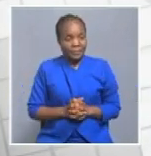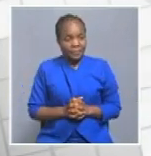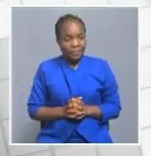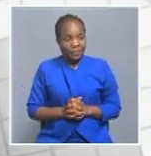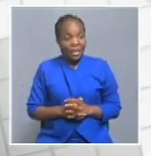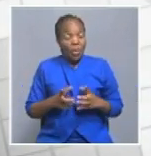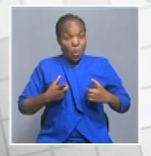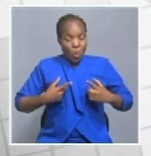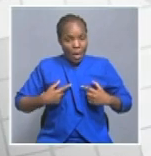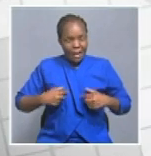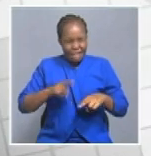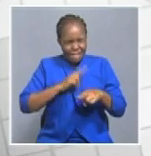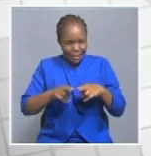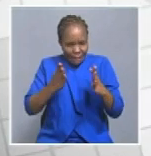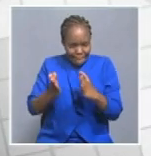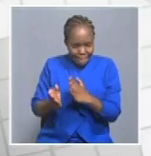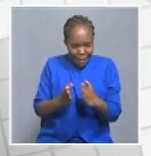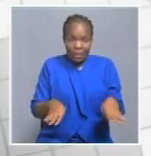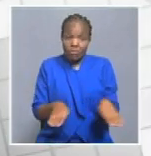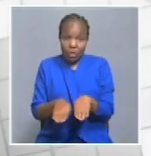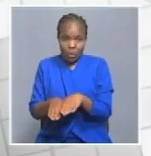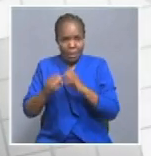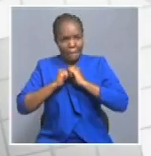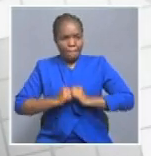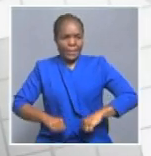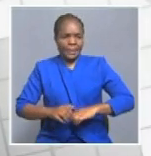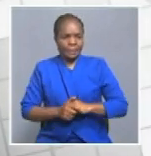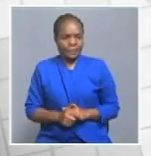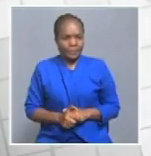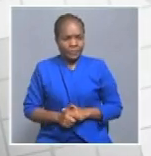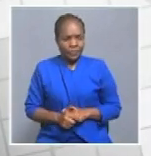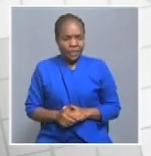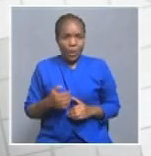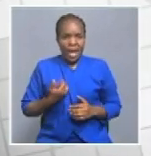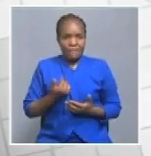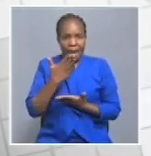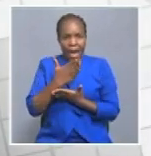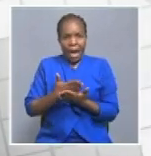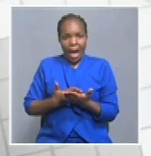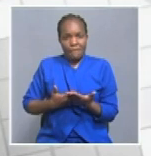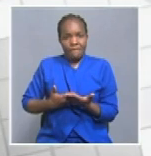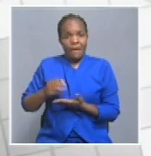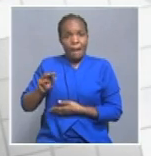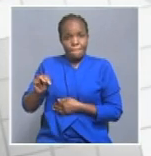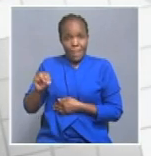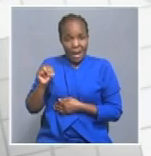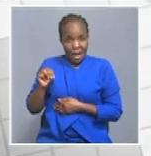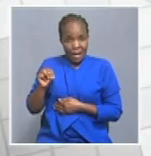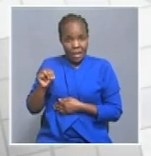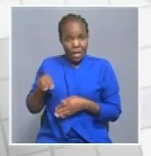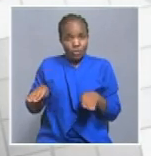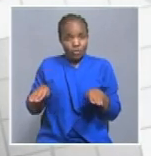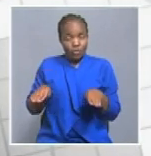Therefore, we had to make a plan quickly, and we got only $500,000 to house